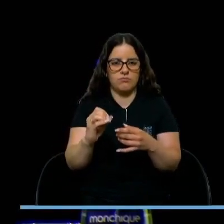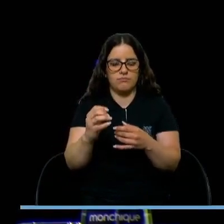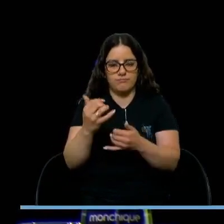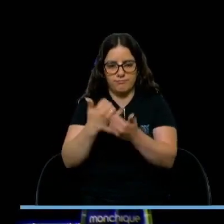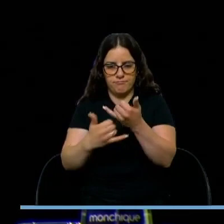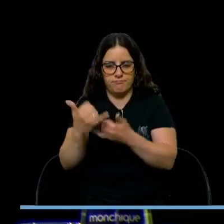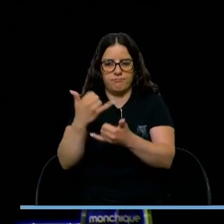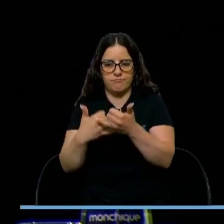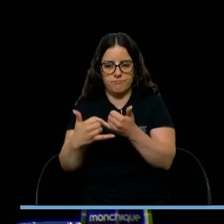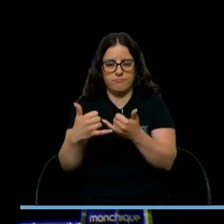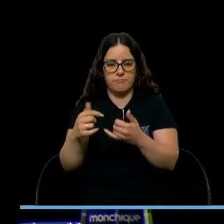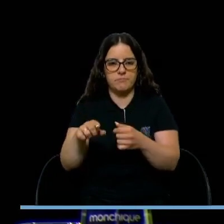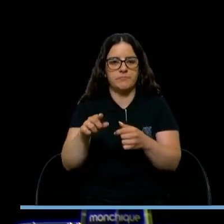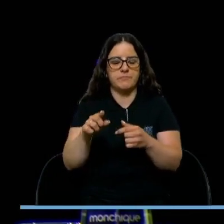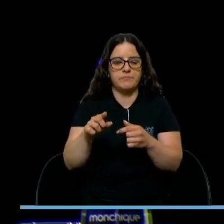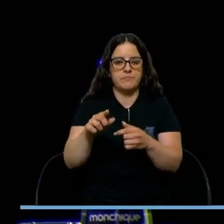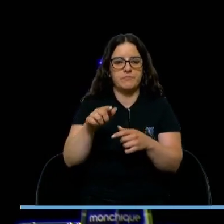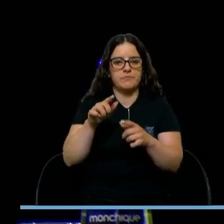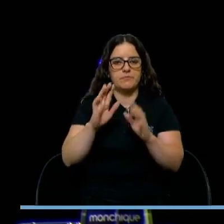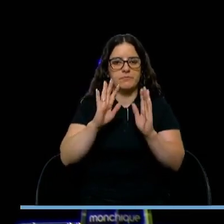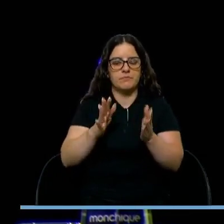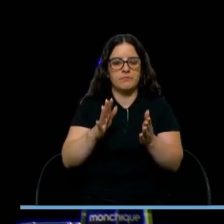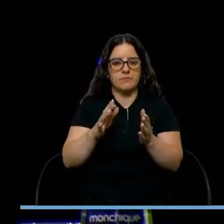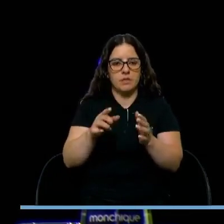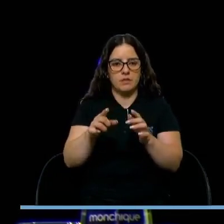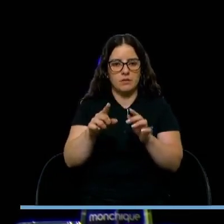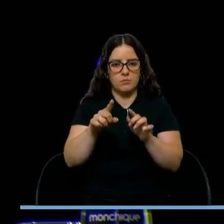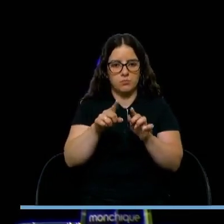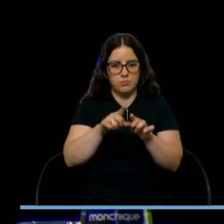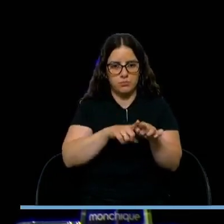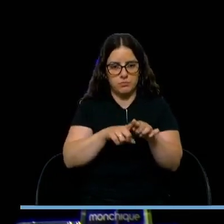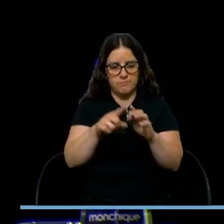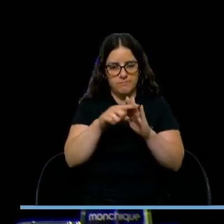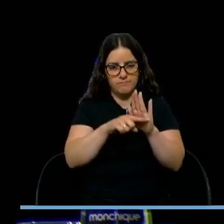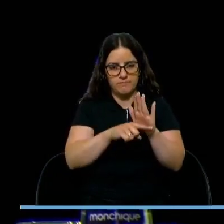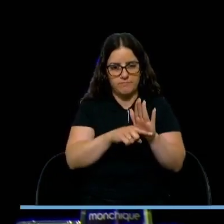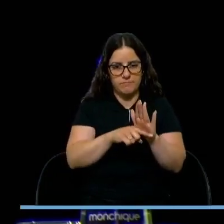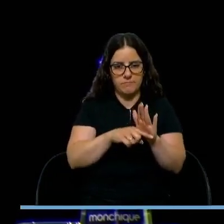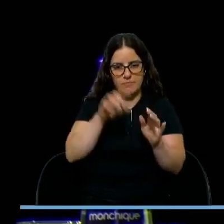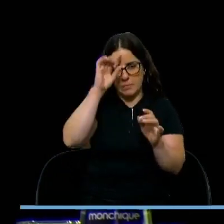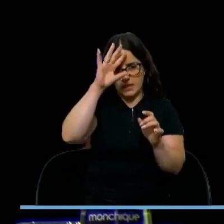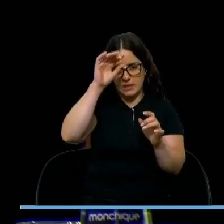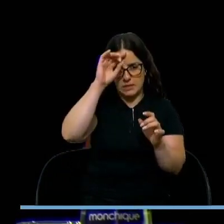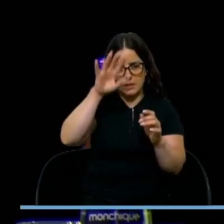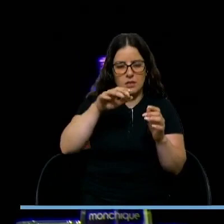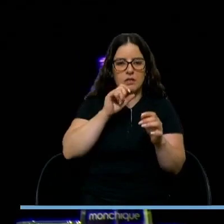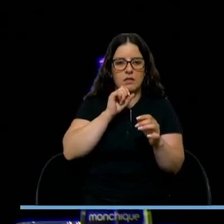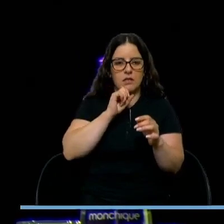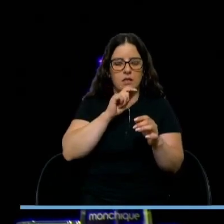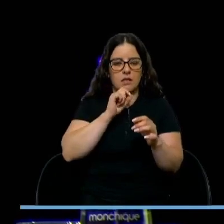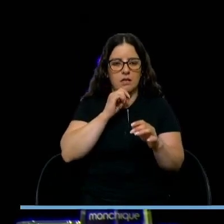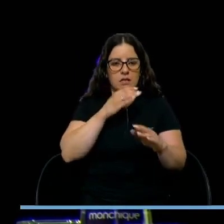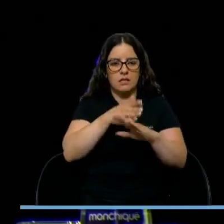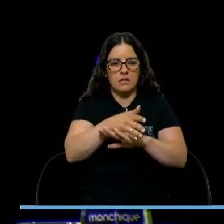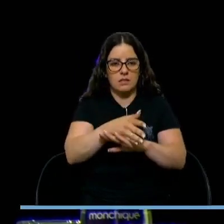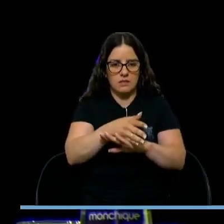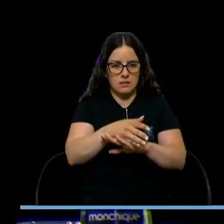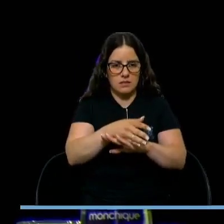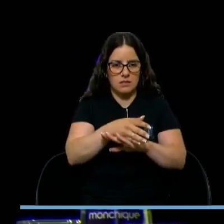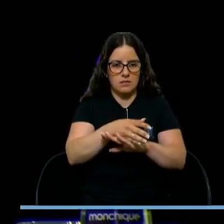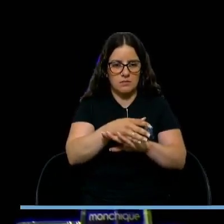to have then a policy, a mineral policy, allowing